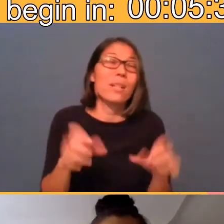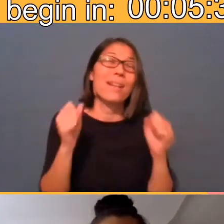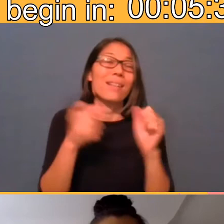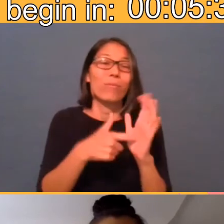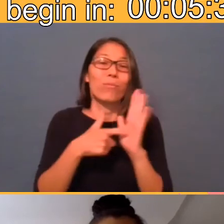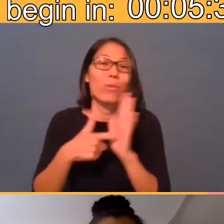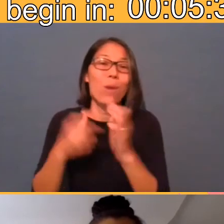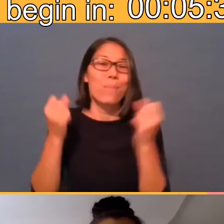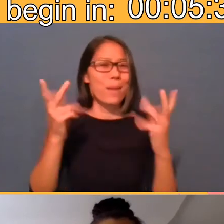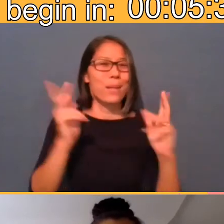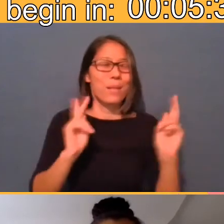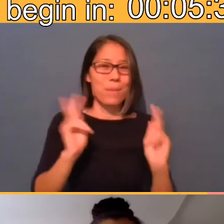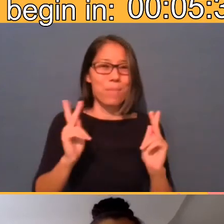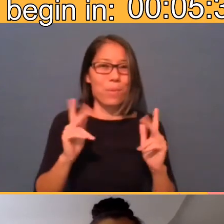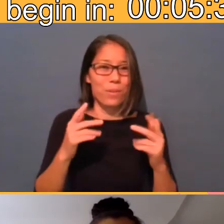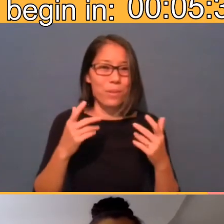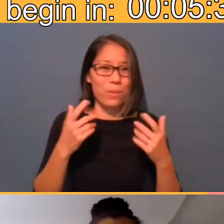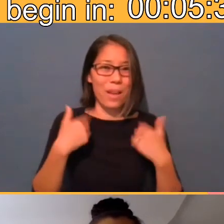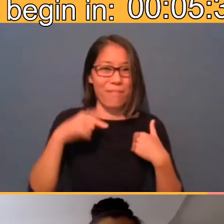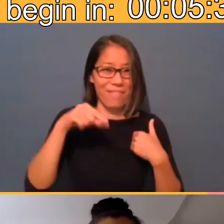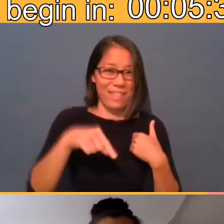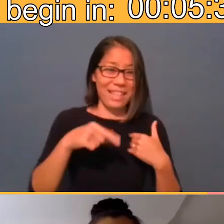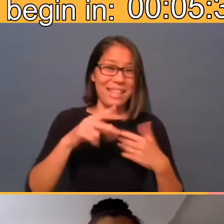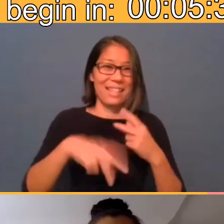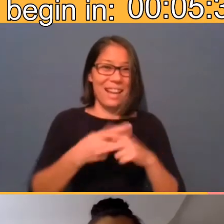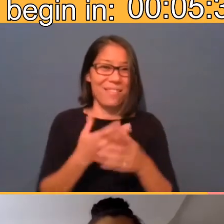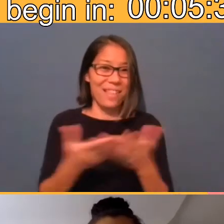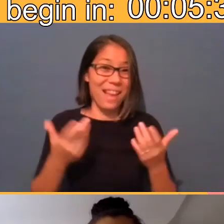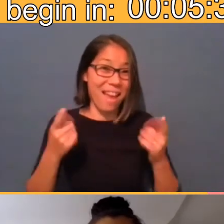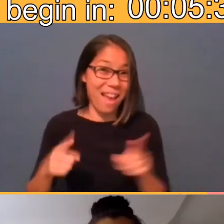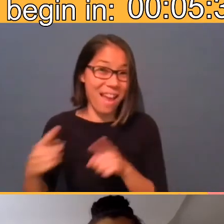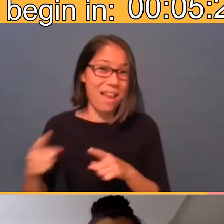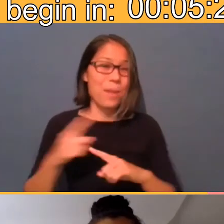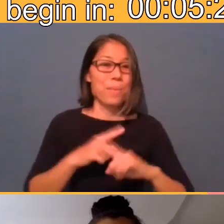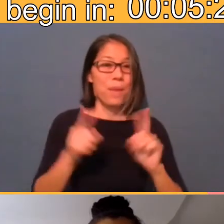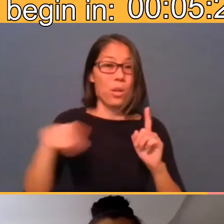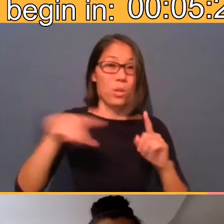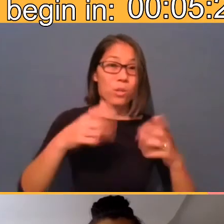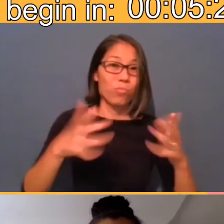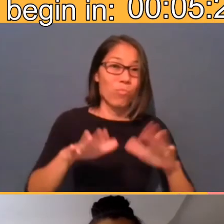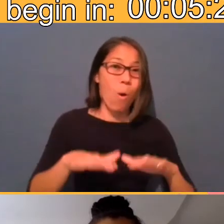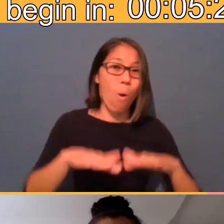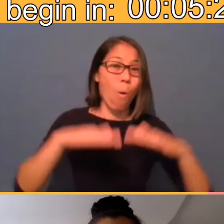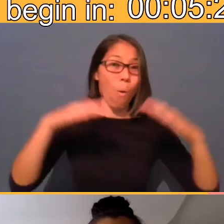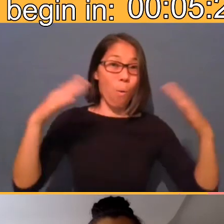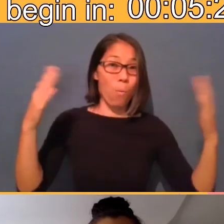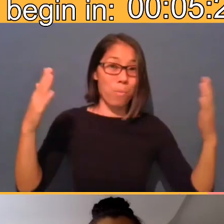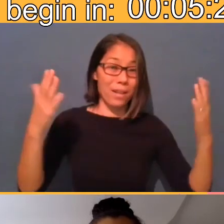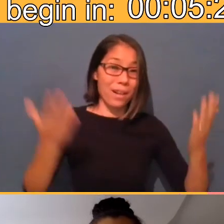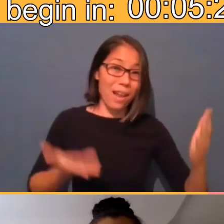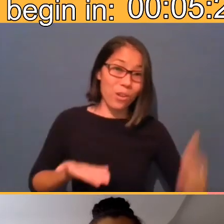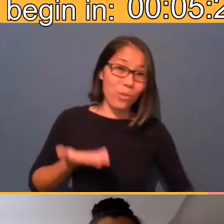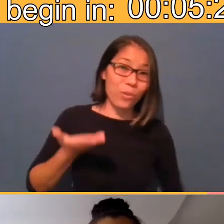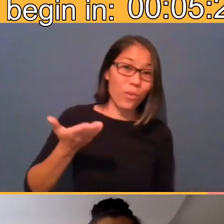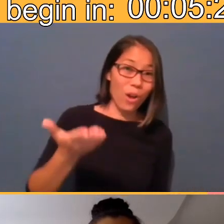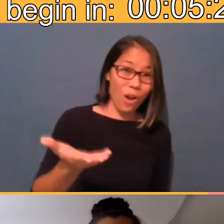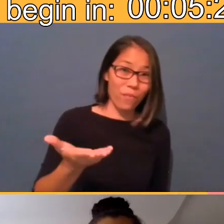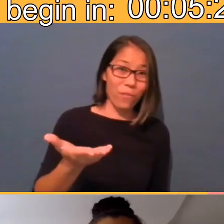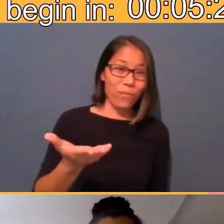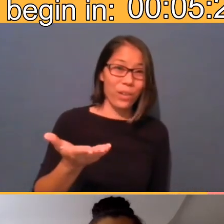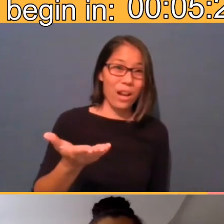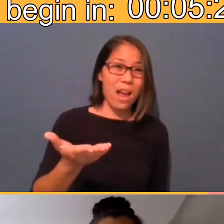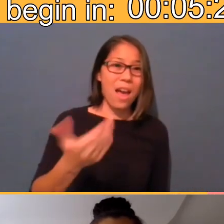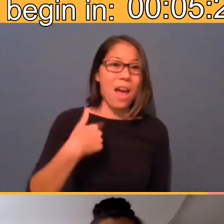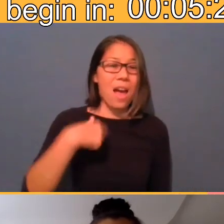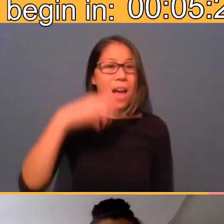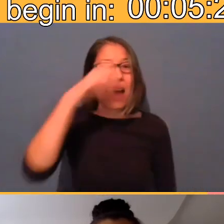people to make these things happen, but you've opened and you've offered. And I guess